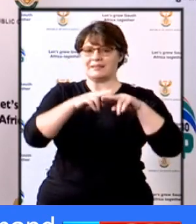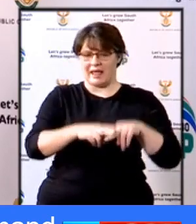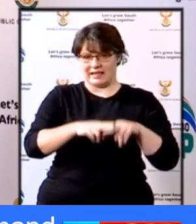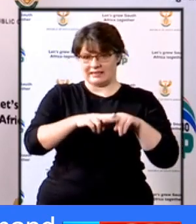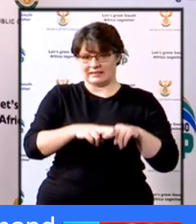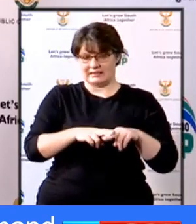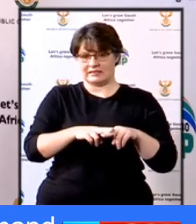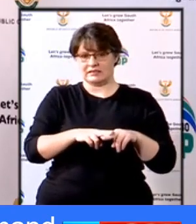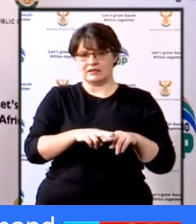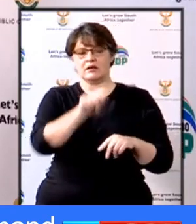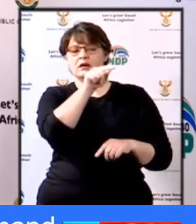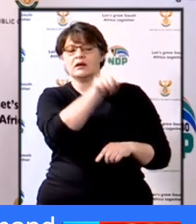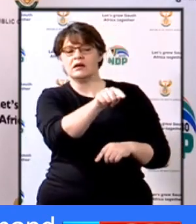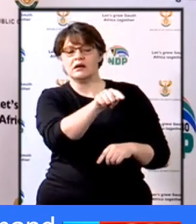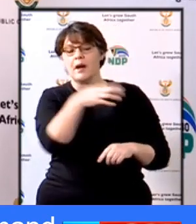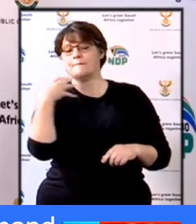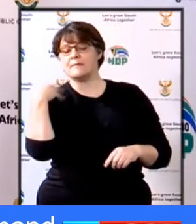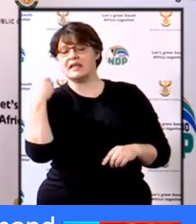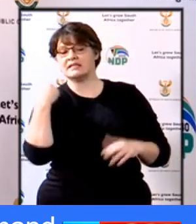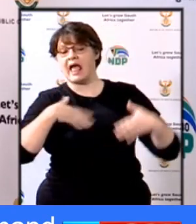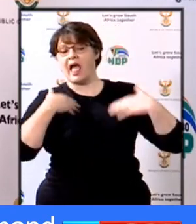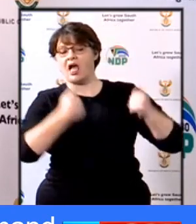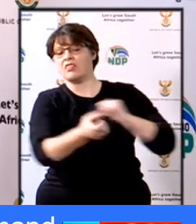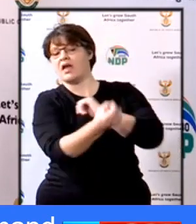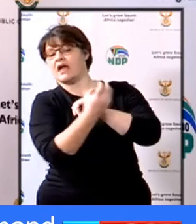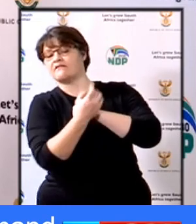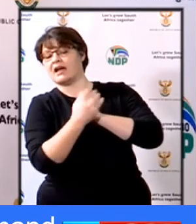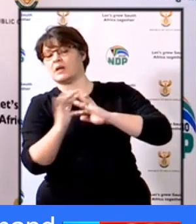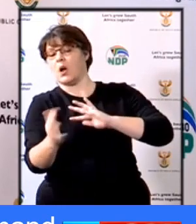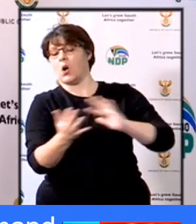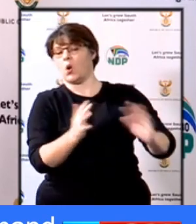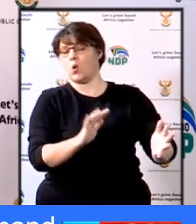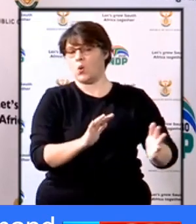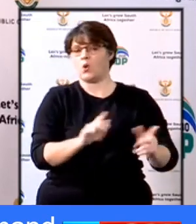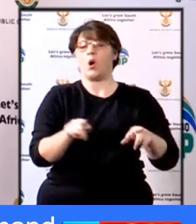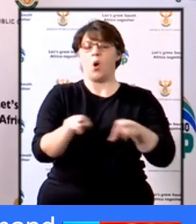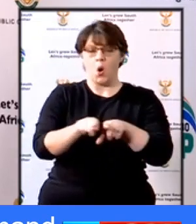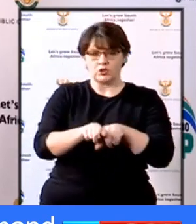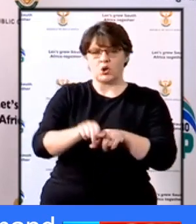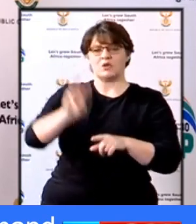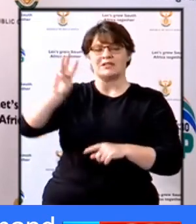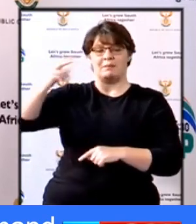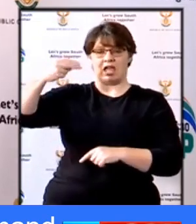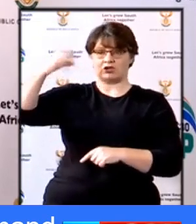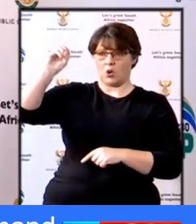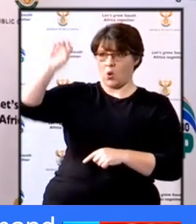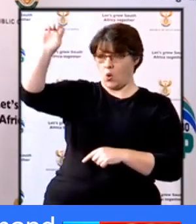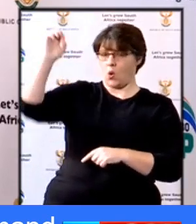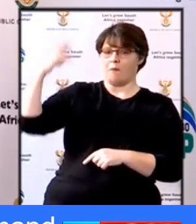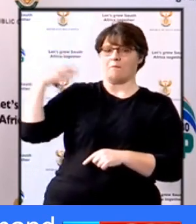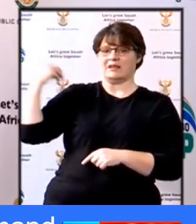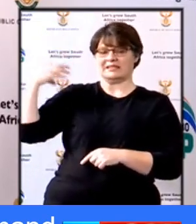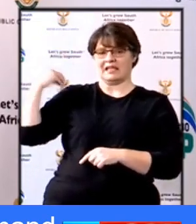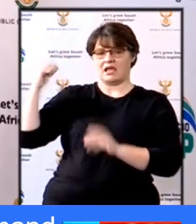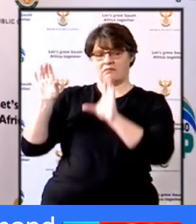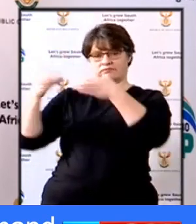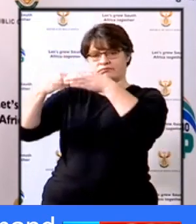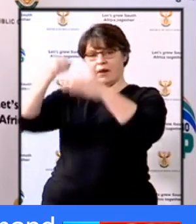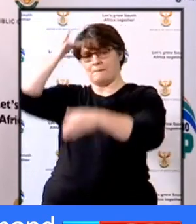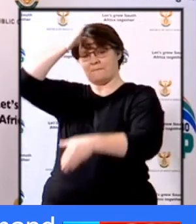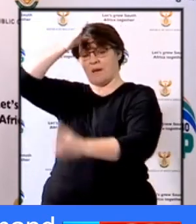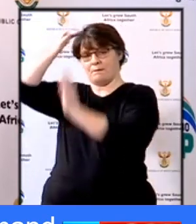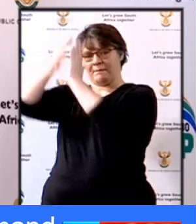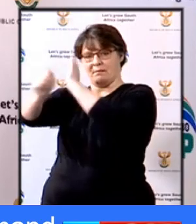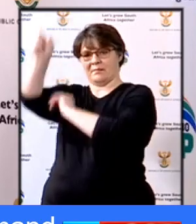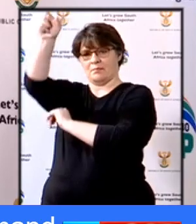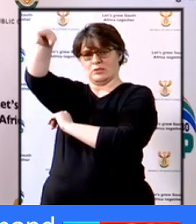advice we will receive from the Minister of Health and inputs from WHO, ministerial advisory experts,